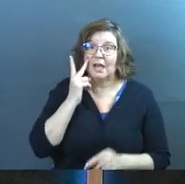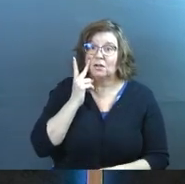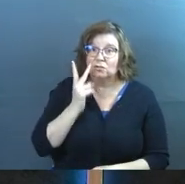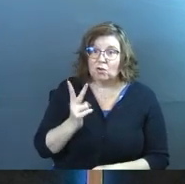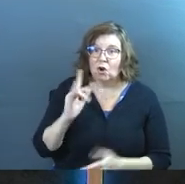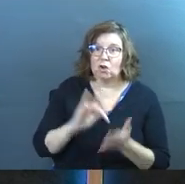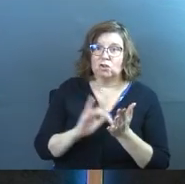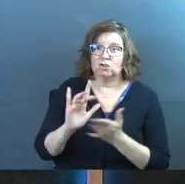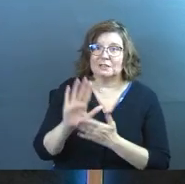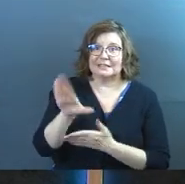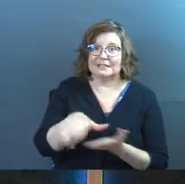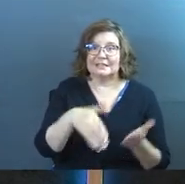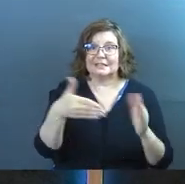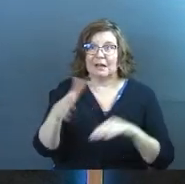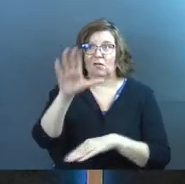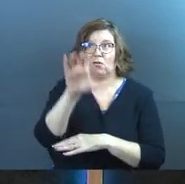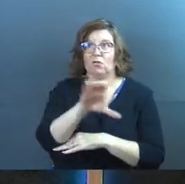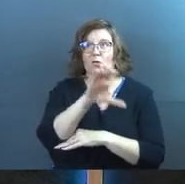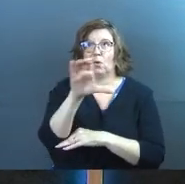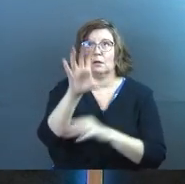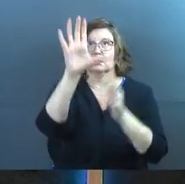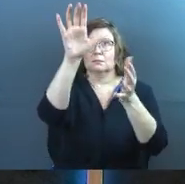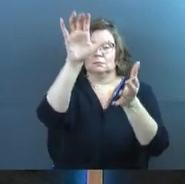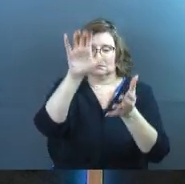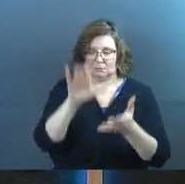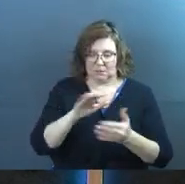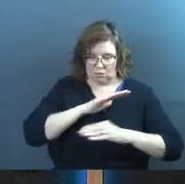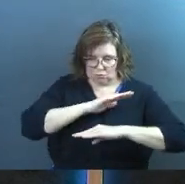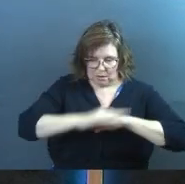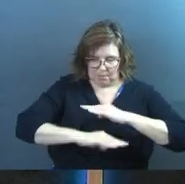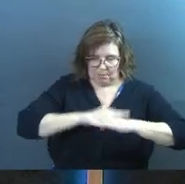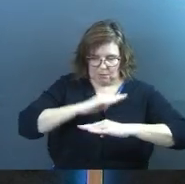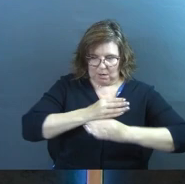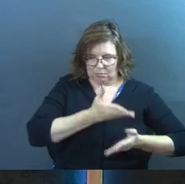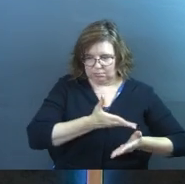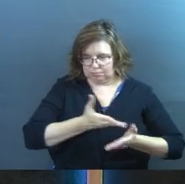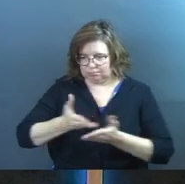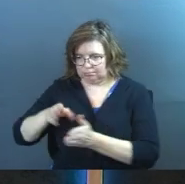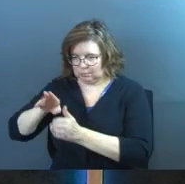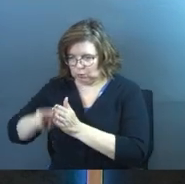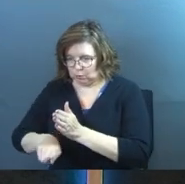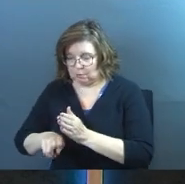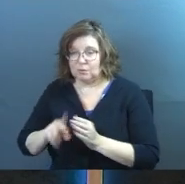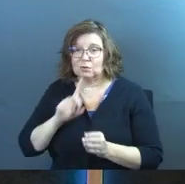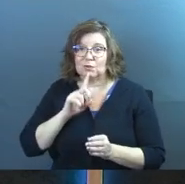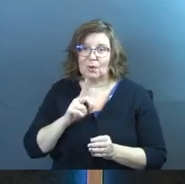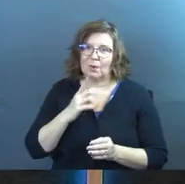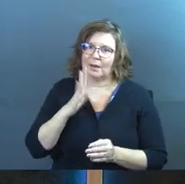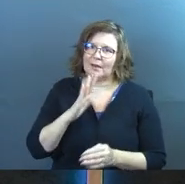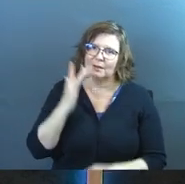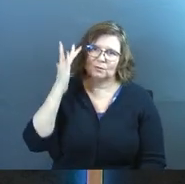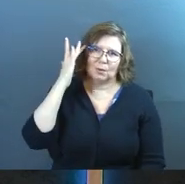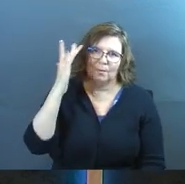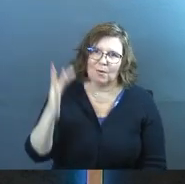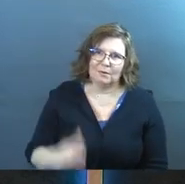saw Jesus die and they prepared his body and put it in the tomb. And so historically, God is so